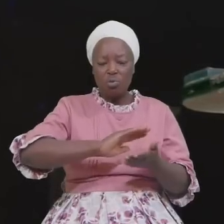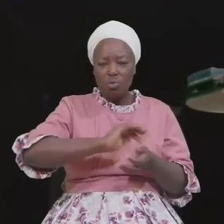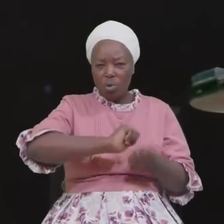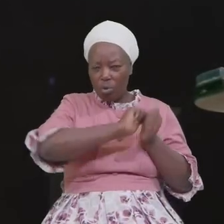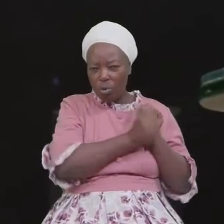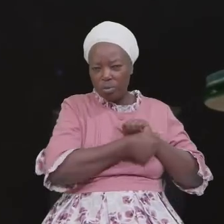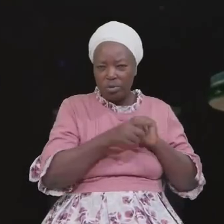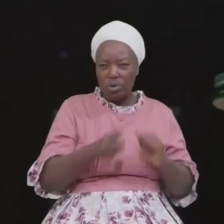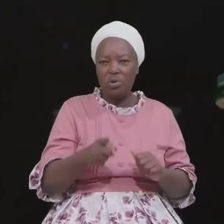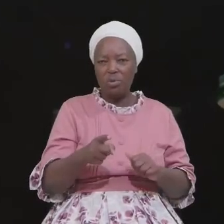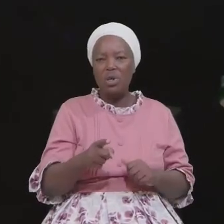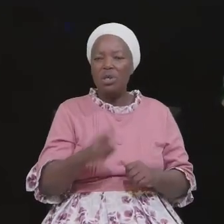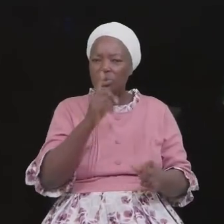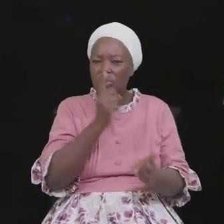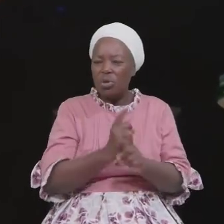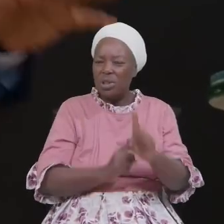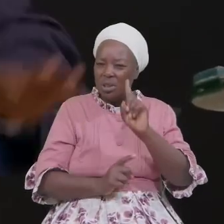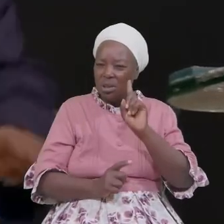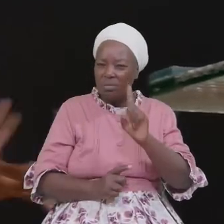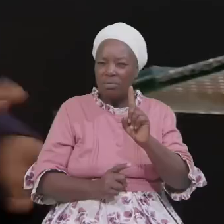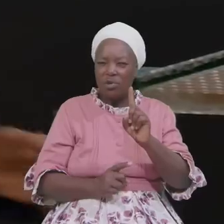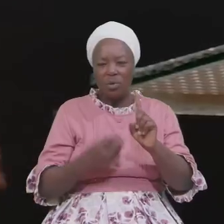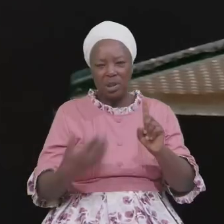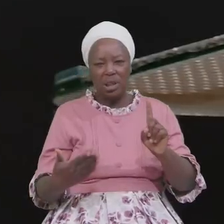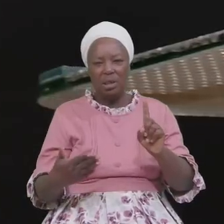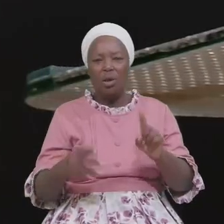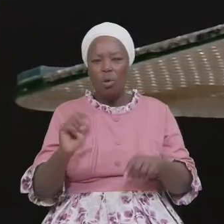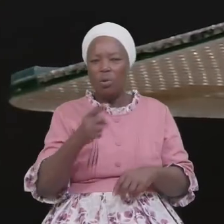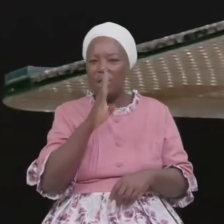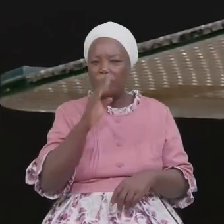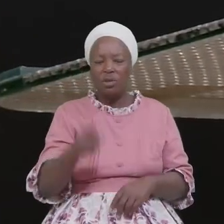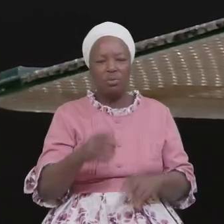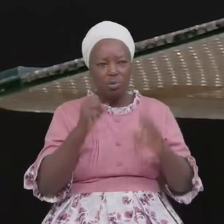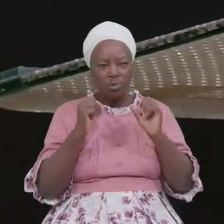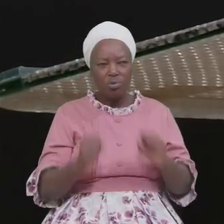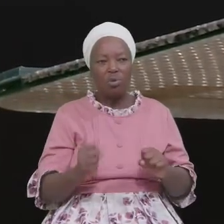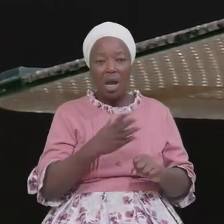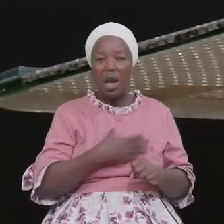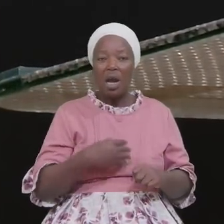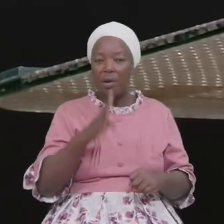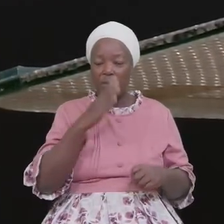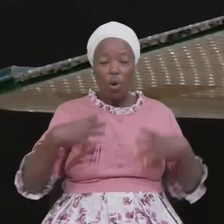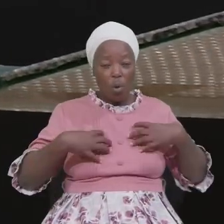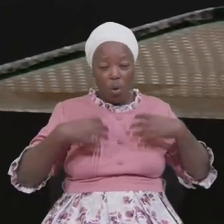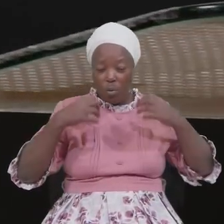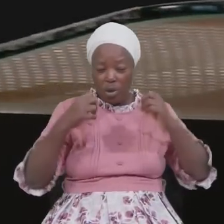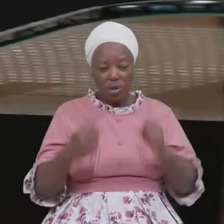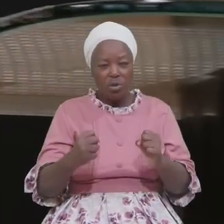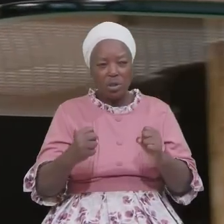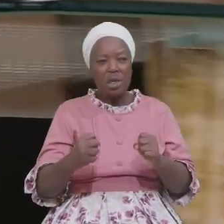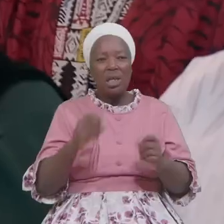the wall. Just this. Only be thou strong and very courageous, that